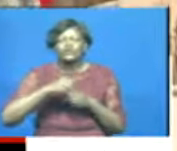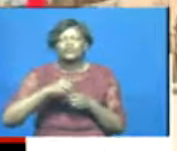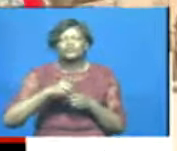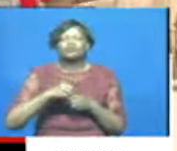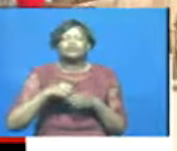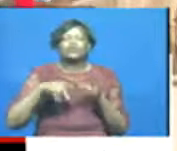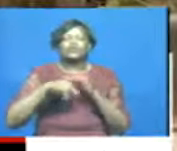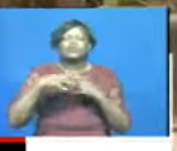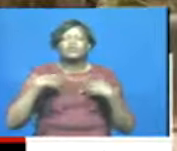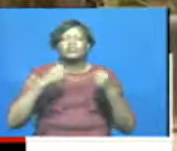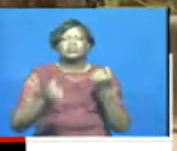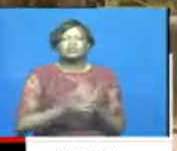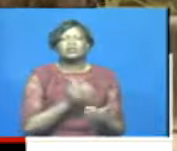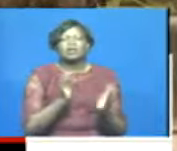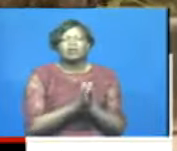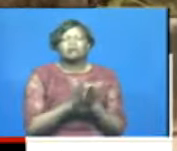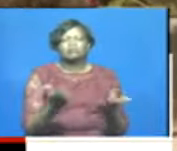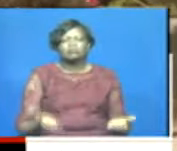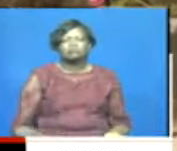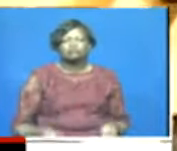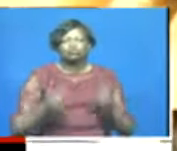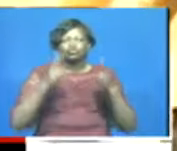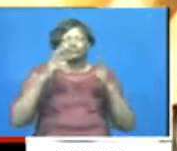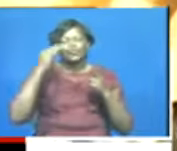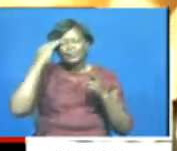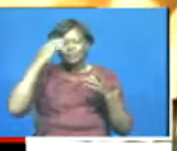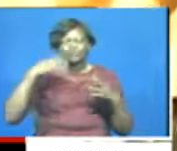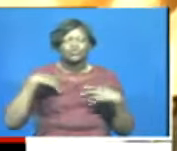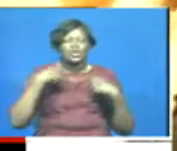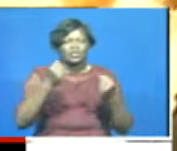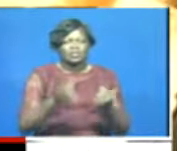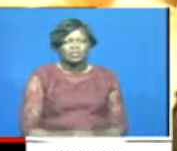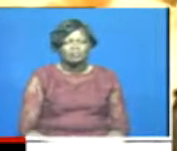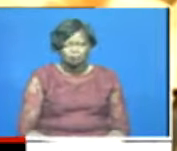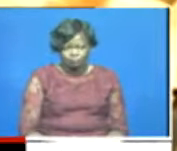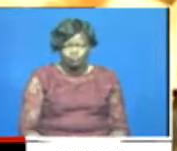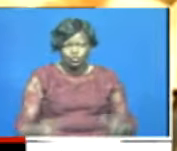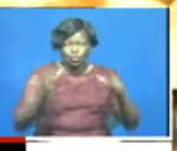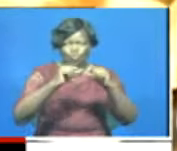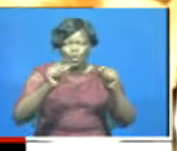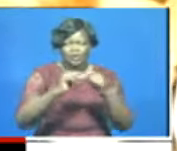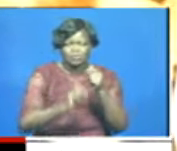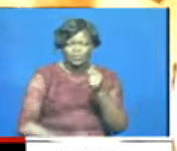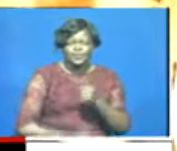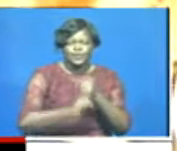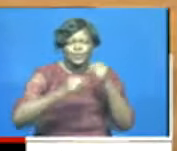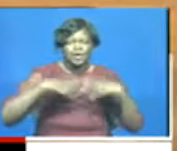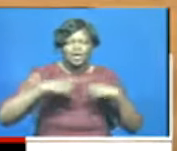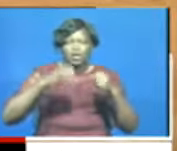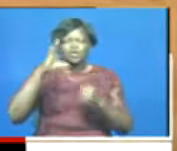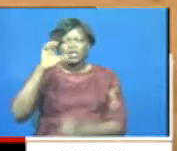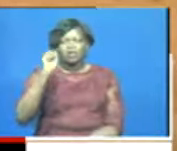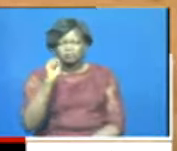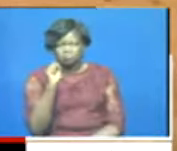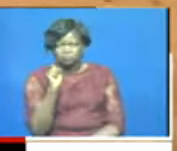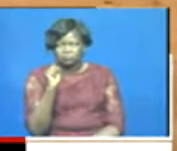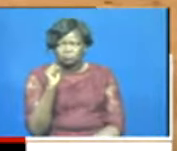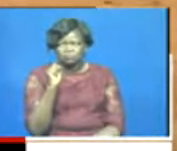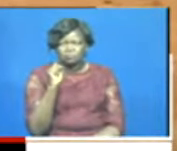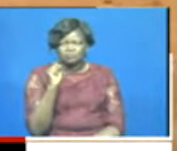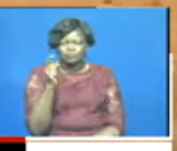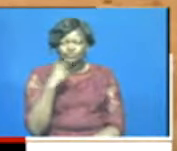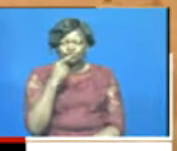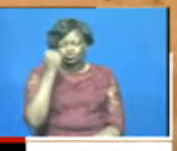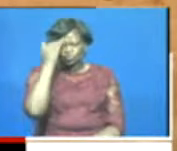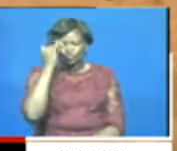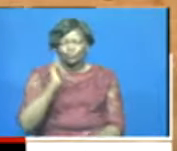care, and more so on matters mental health. Sentiments echoed by the Health Cabinet Secretary Mutahi Kagwe, who noted that